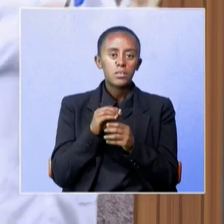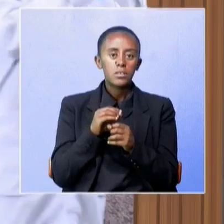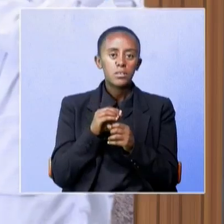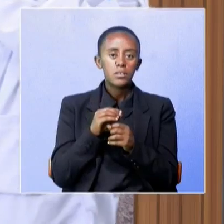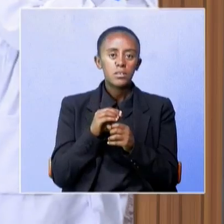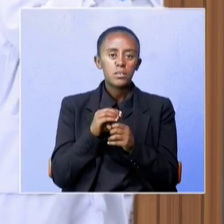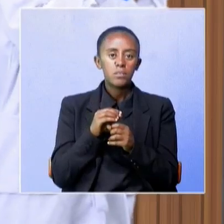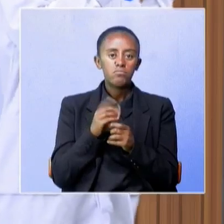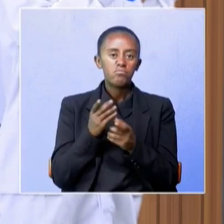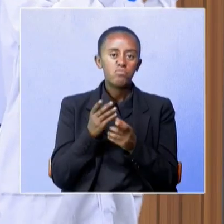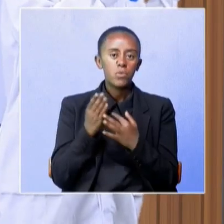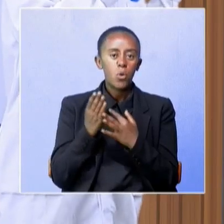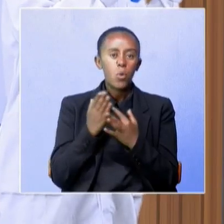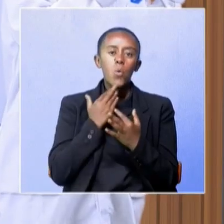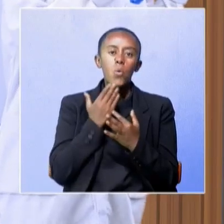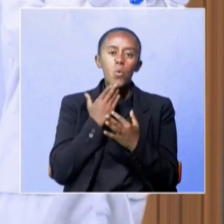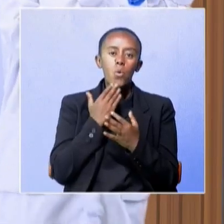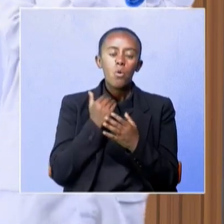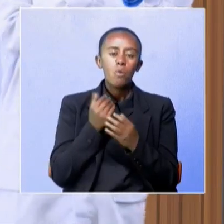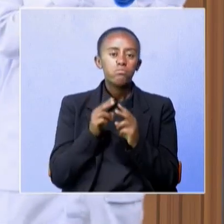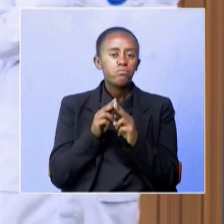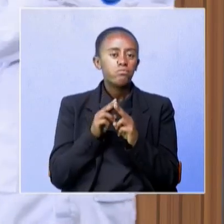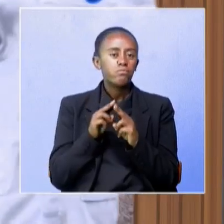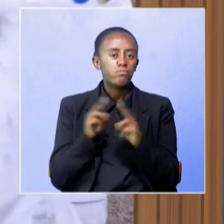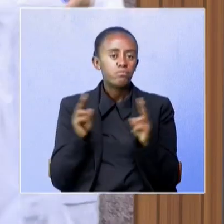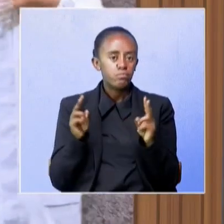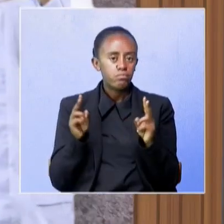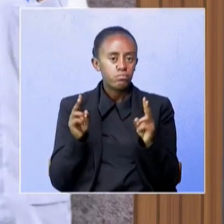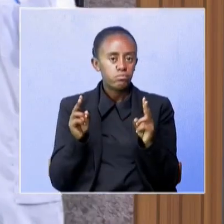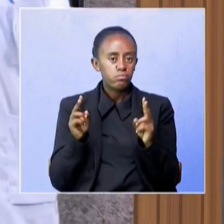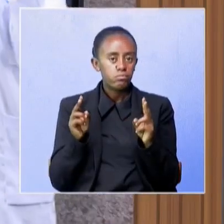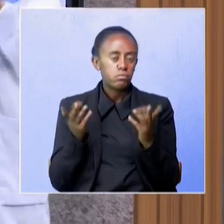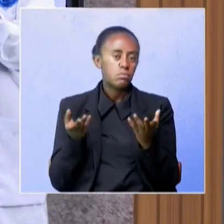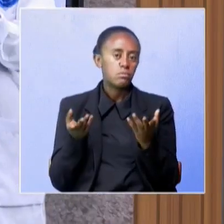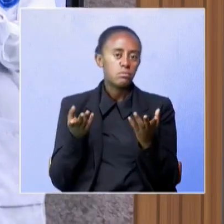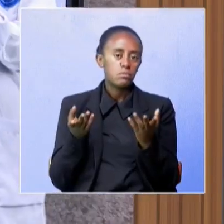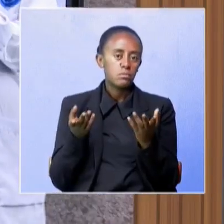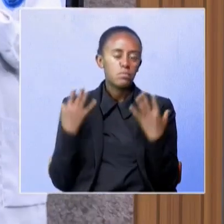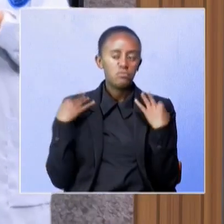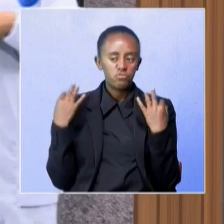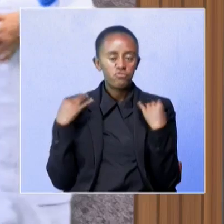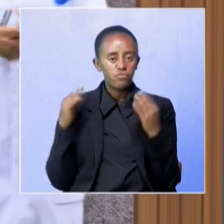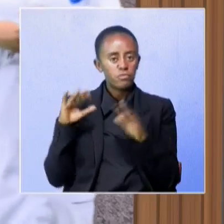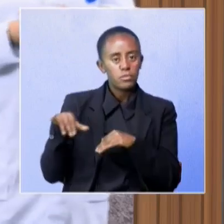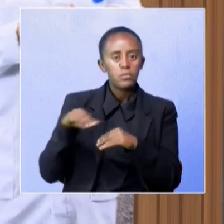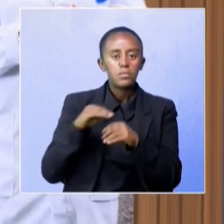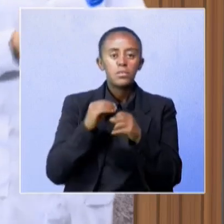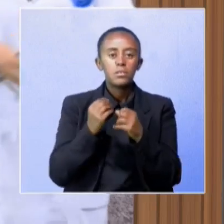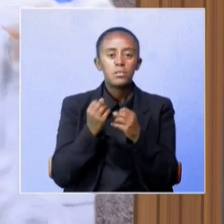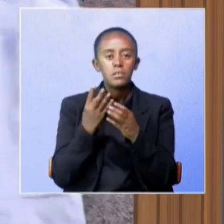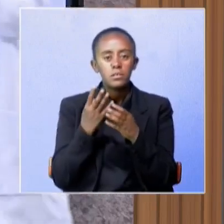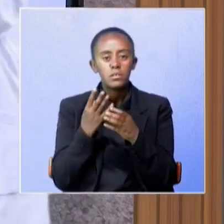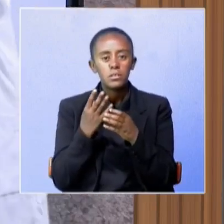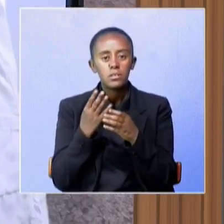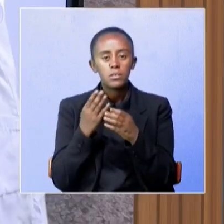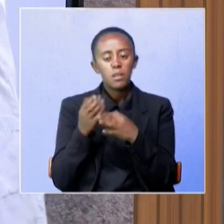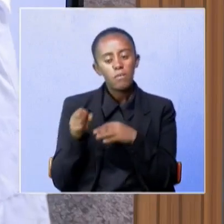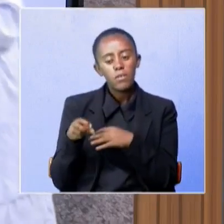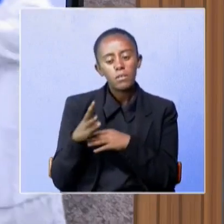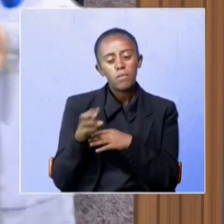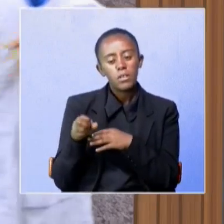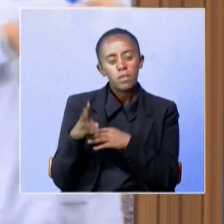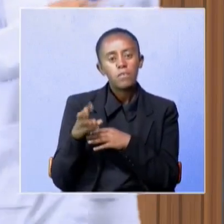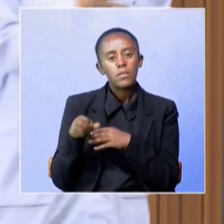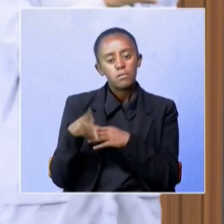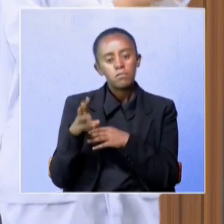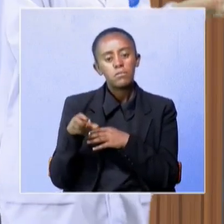too much sugar instead of healthy food. Or some people eat too much vegetables and they